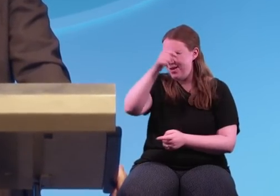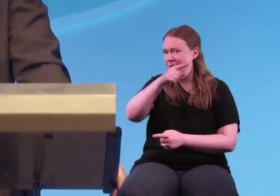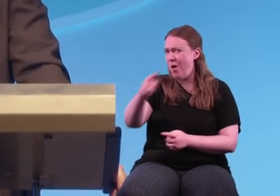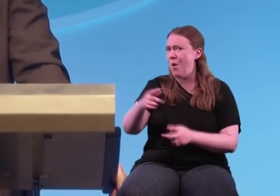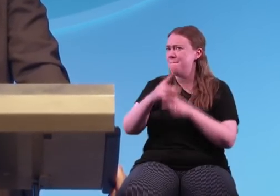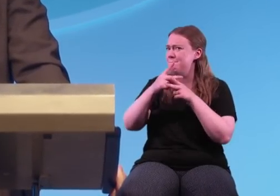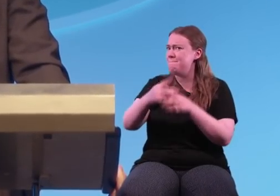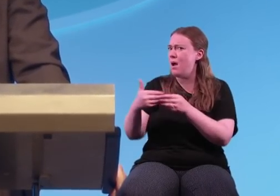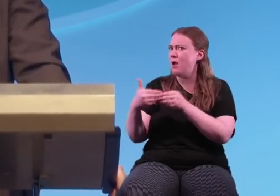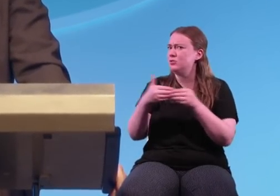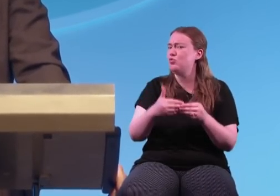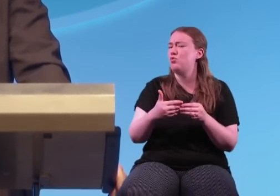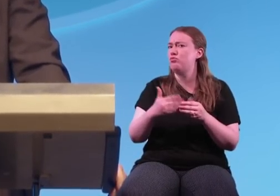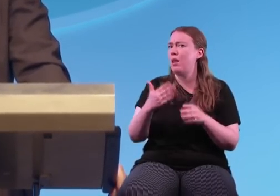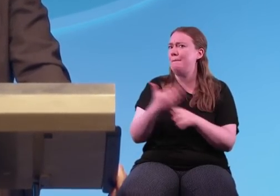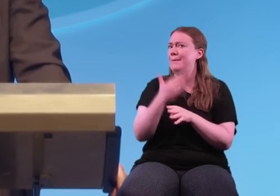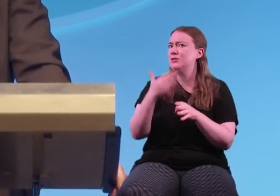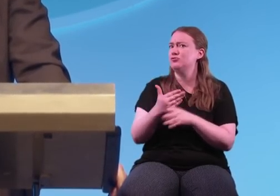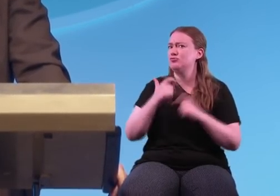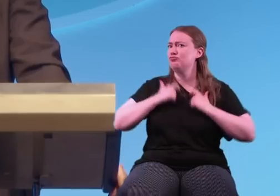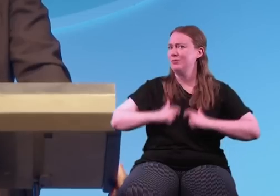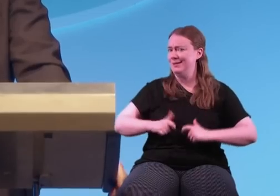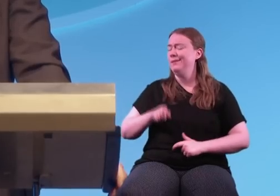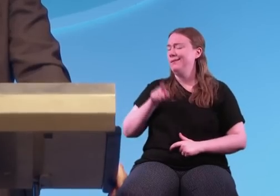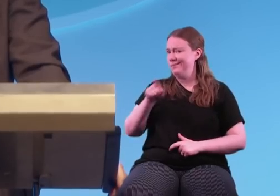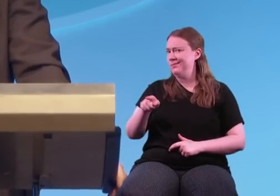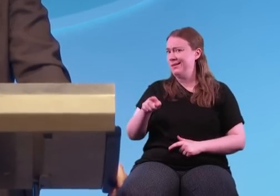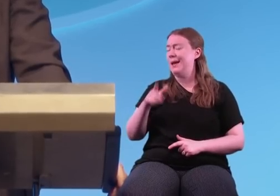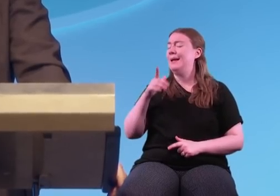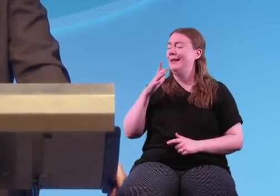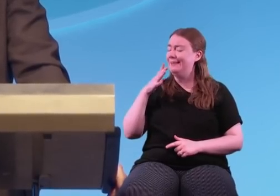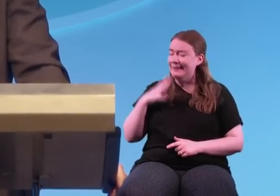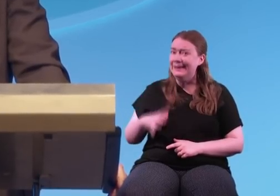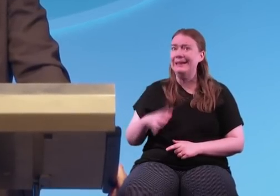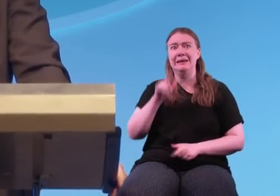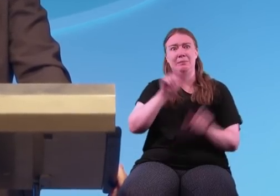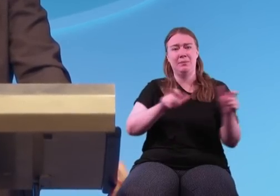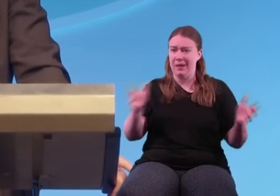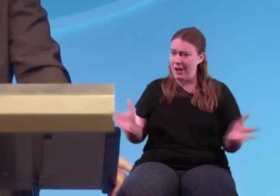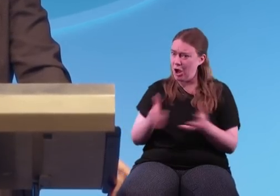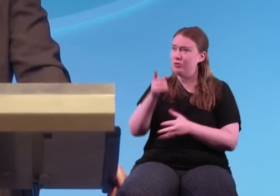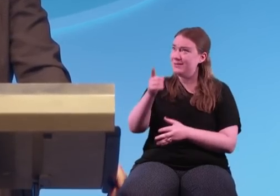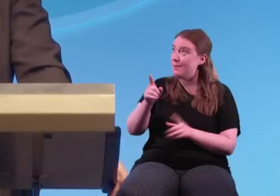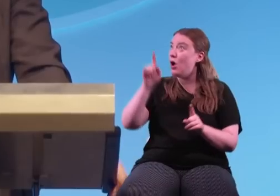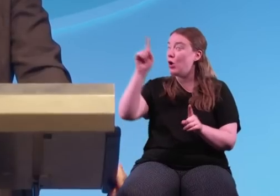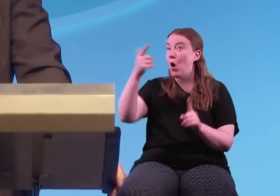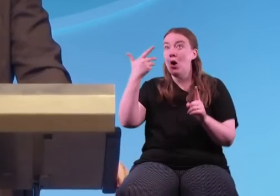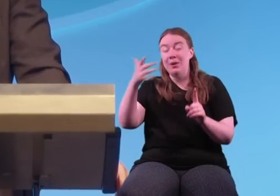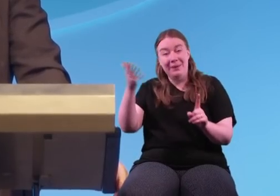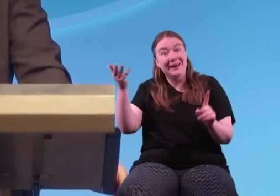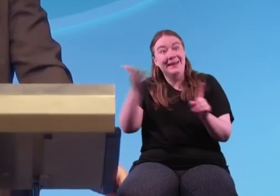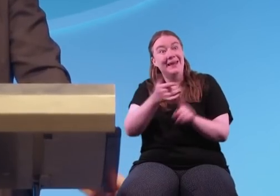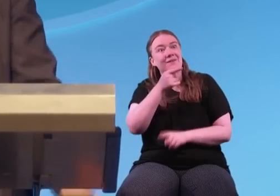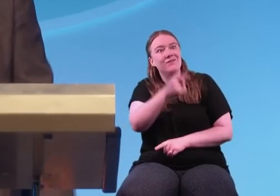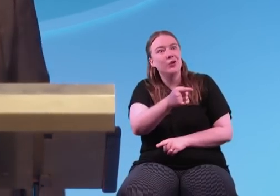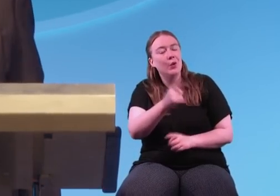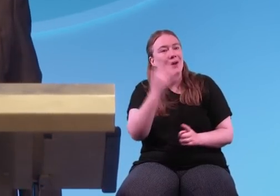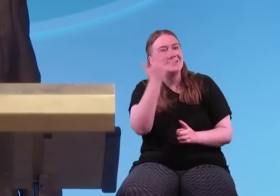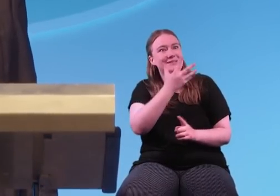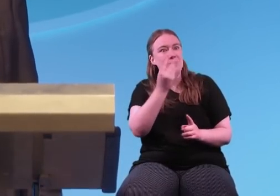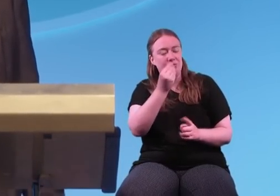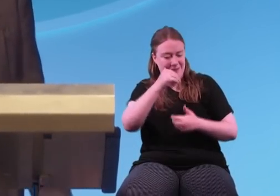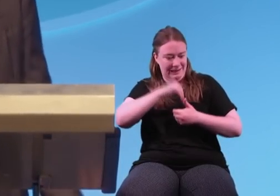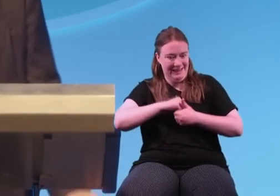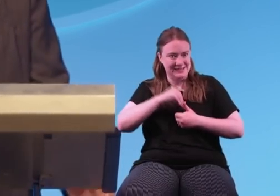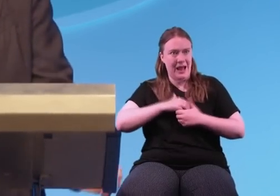length of time at all needs the encouragement of being told God has given a spirit, number one, not of fear, not